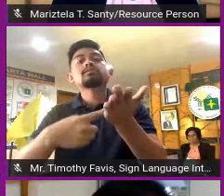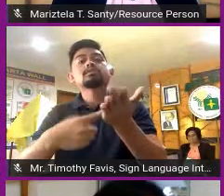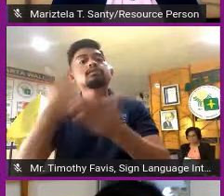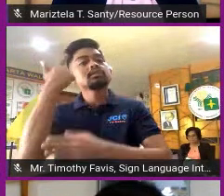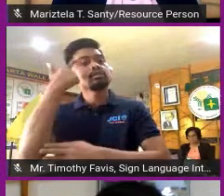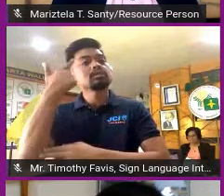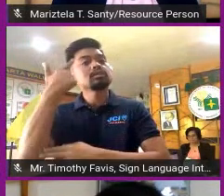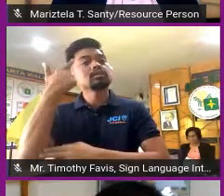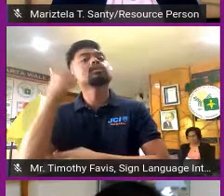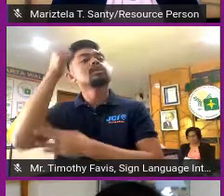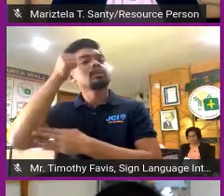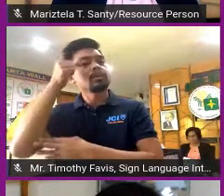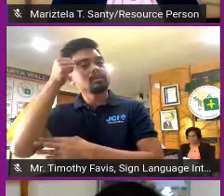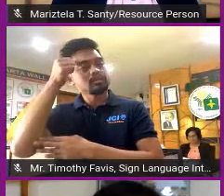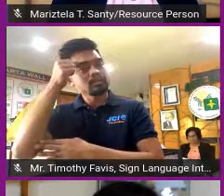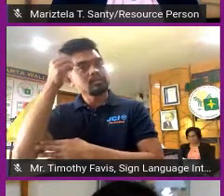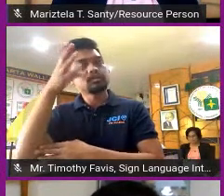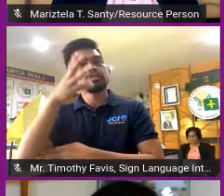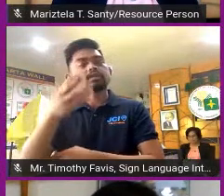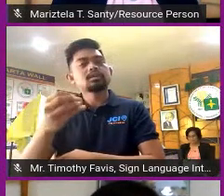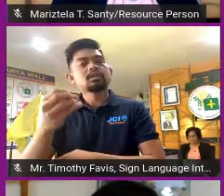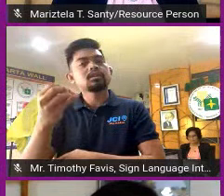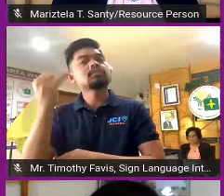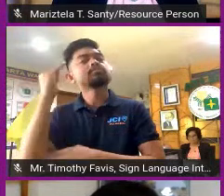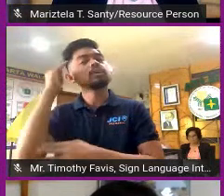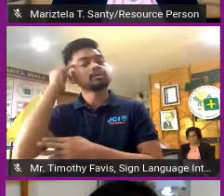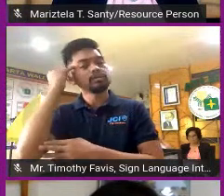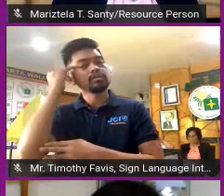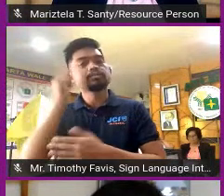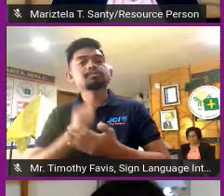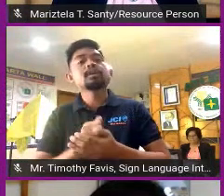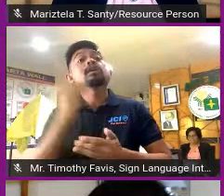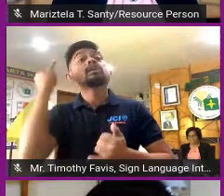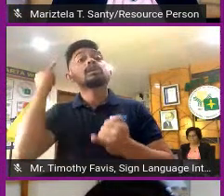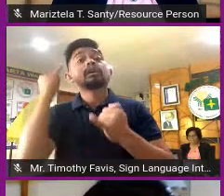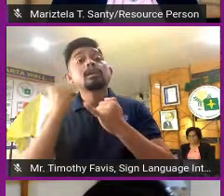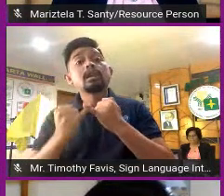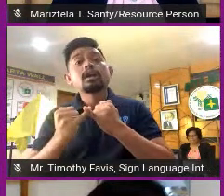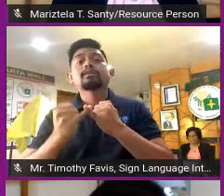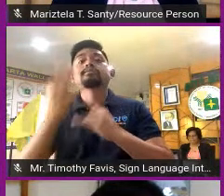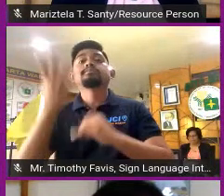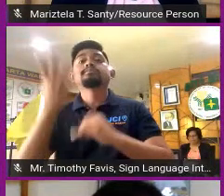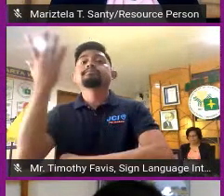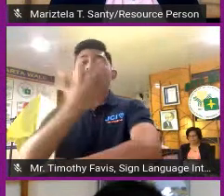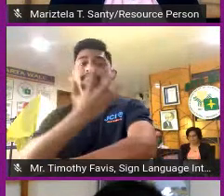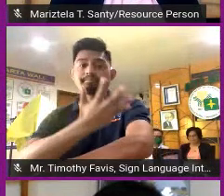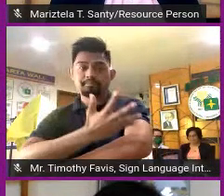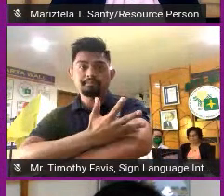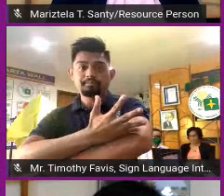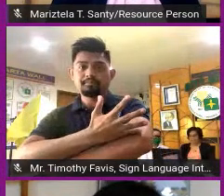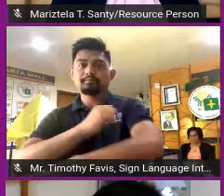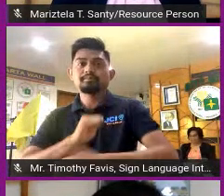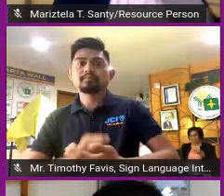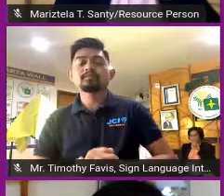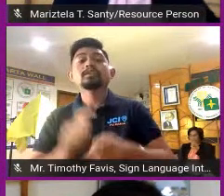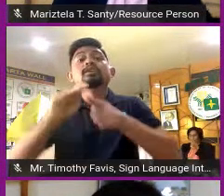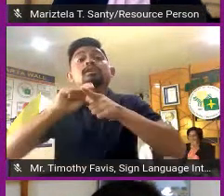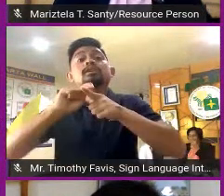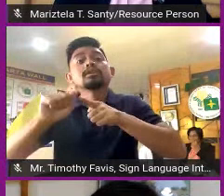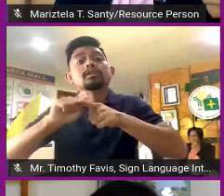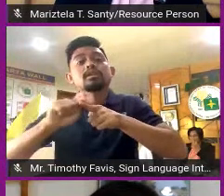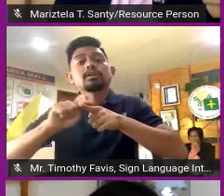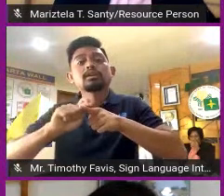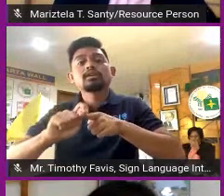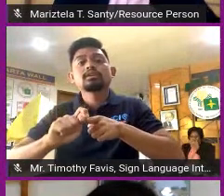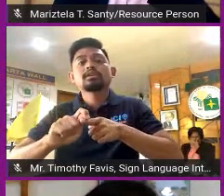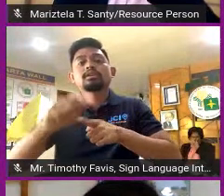analysis and gender issues. And on the fifth day, that will be our last day of training, yung ating GAD